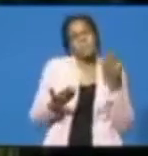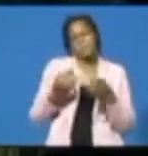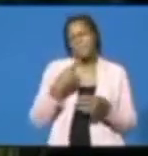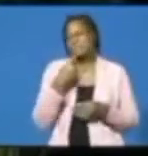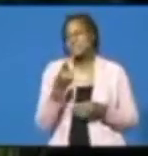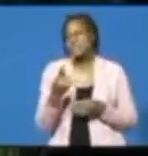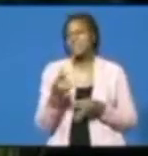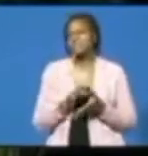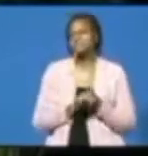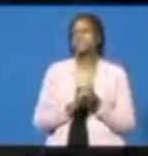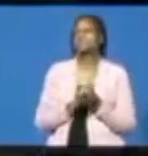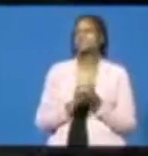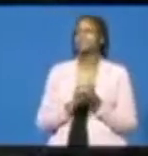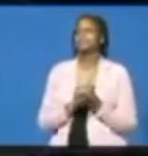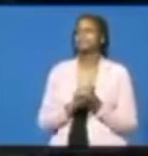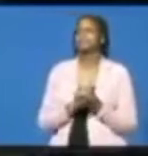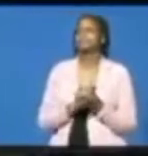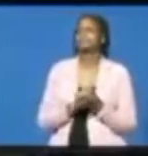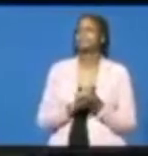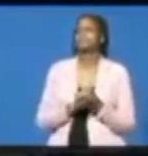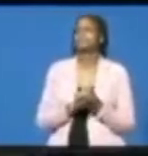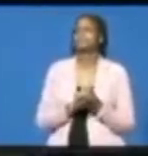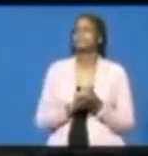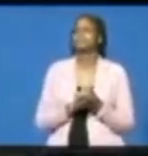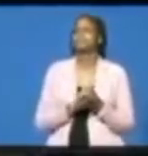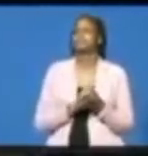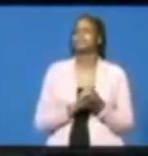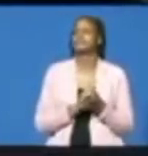in a little